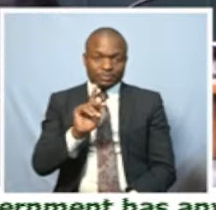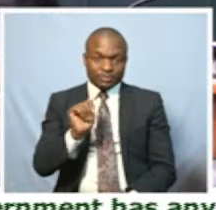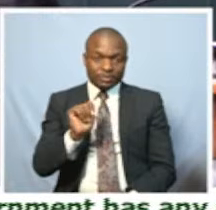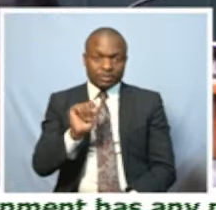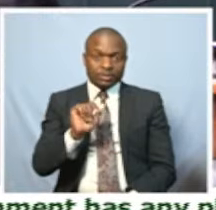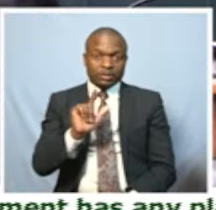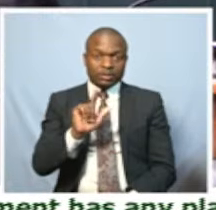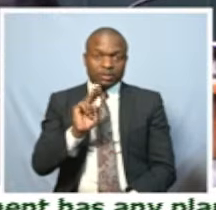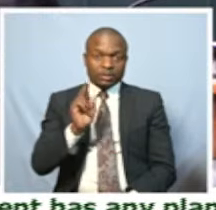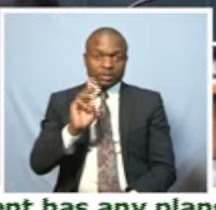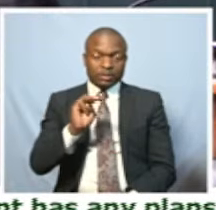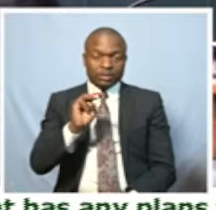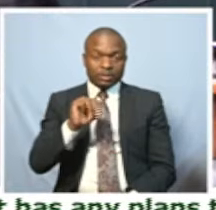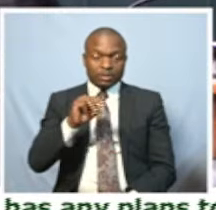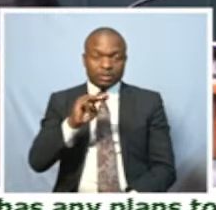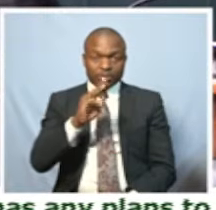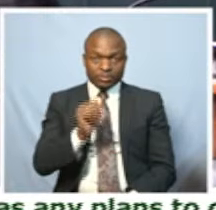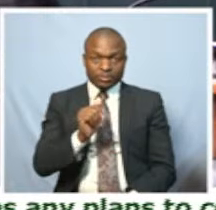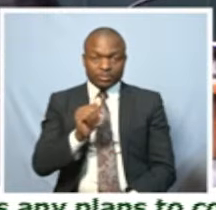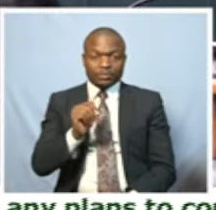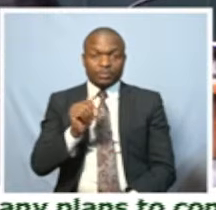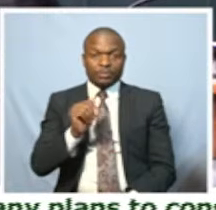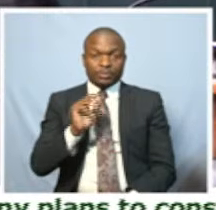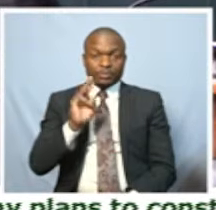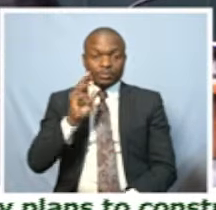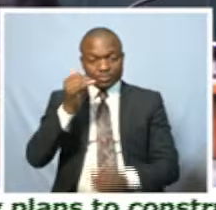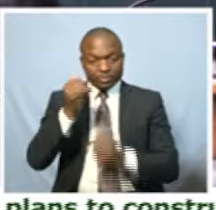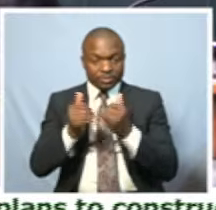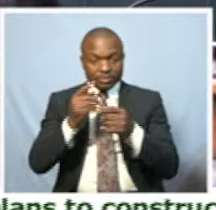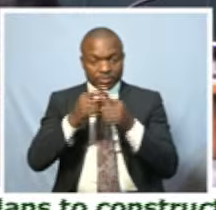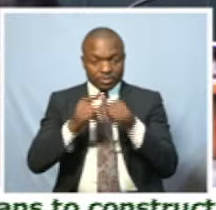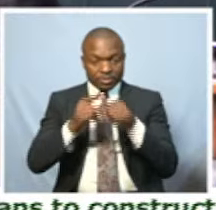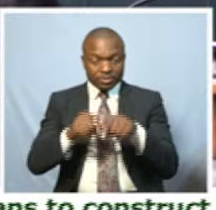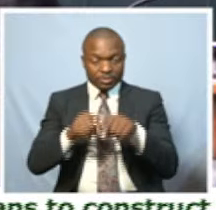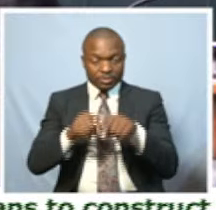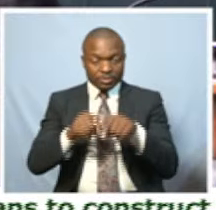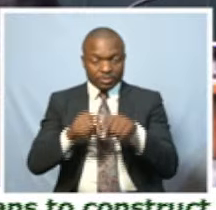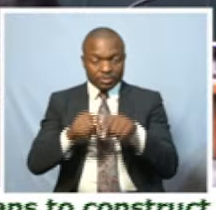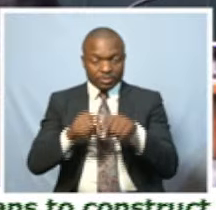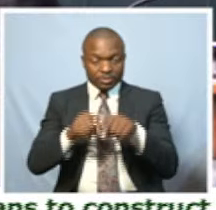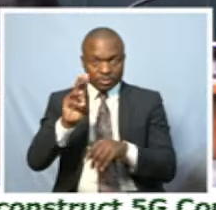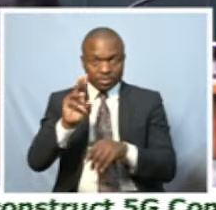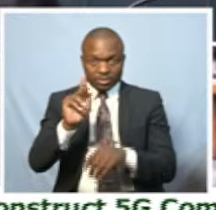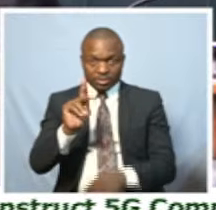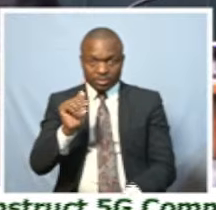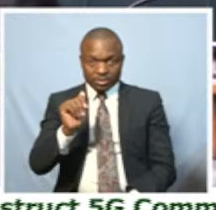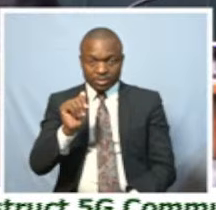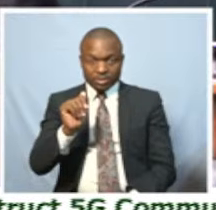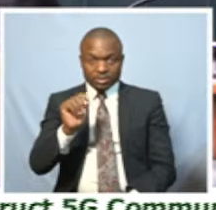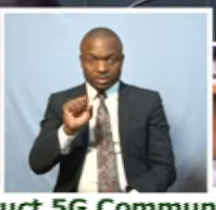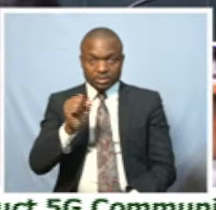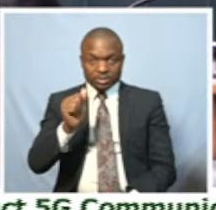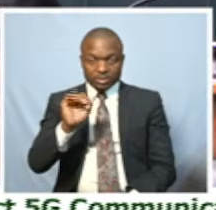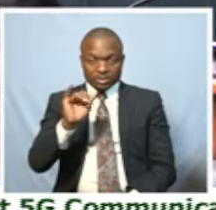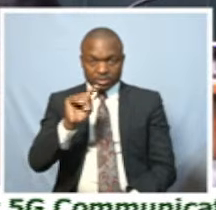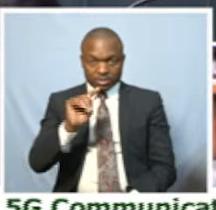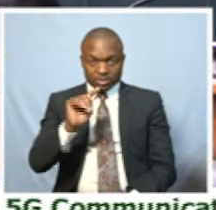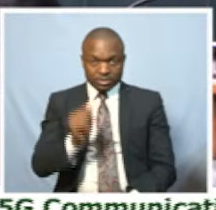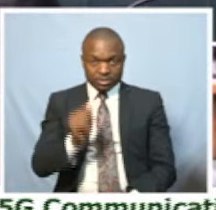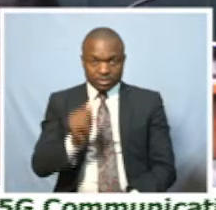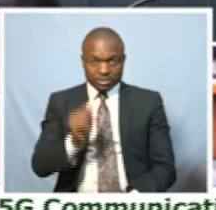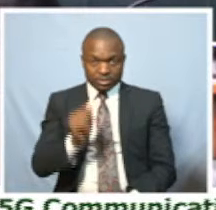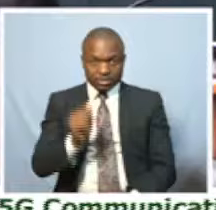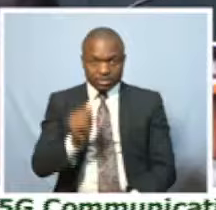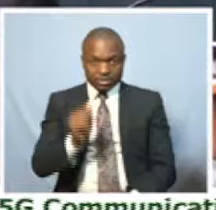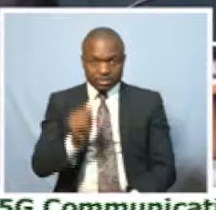Kalumba will be done 2026. Kashaita has already been done. So we are